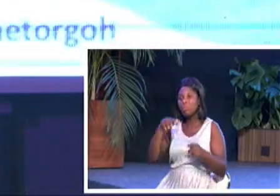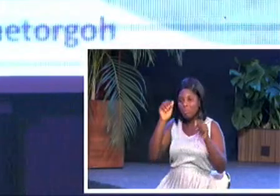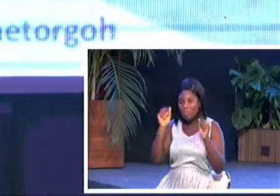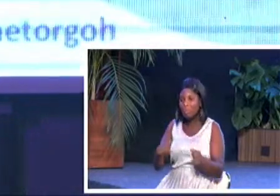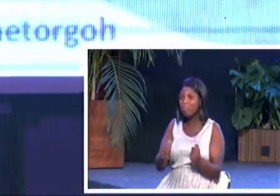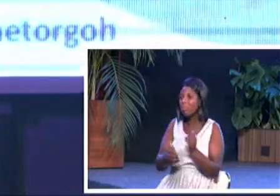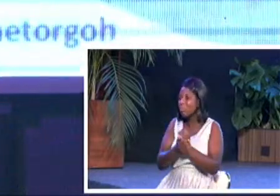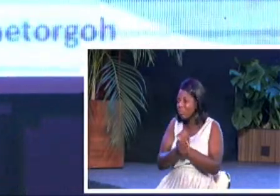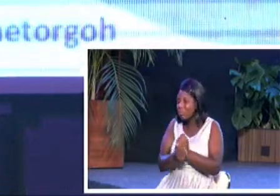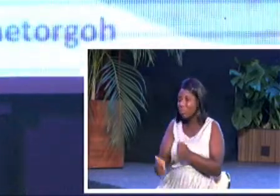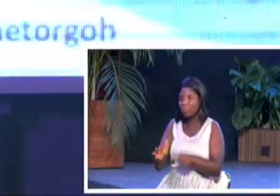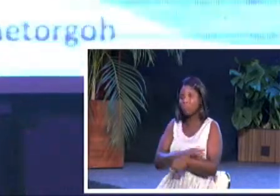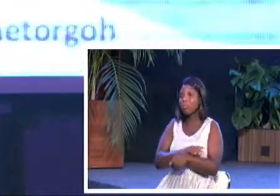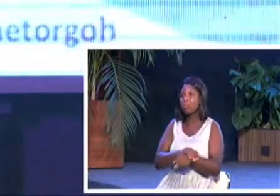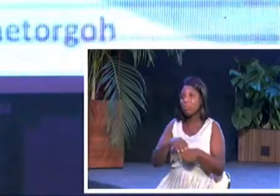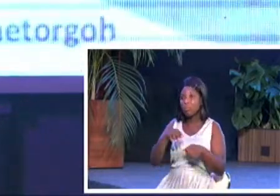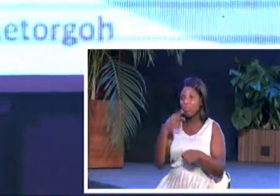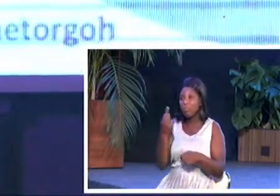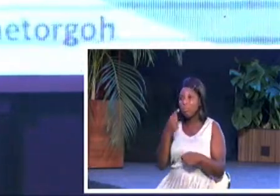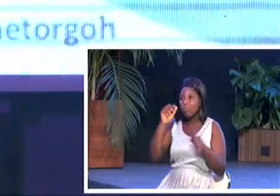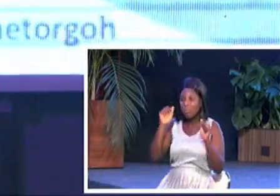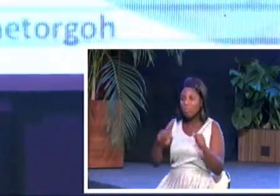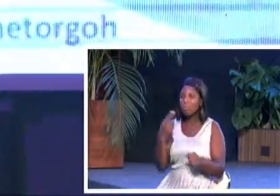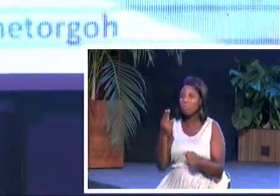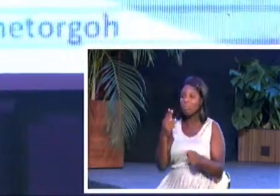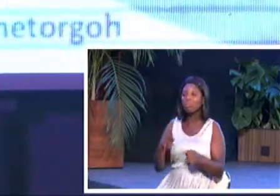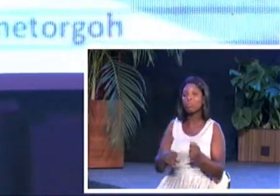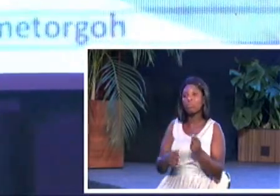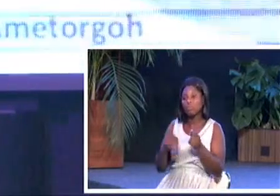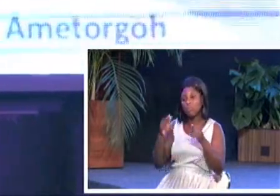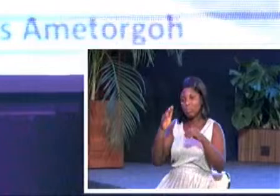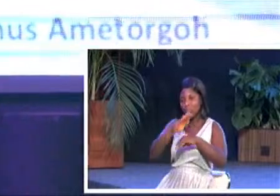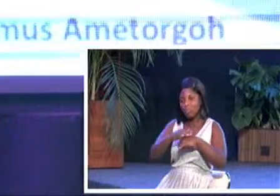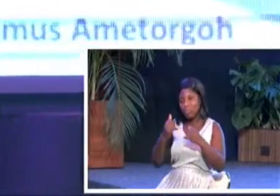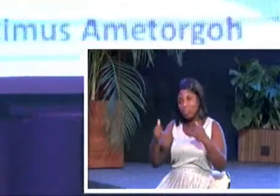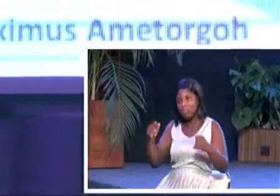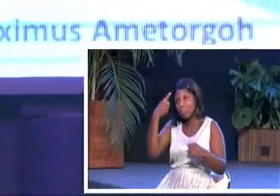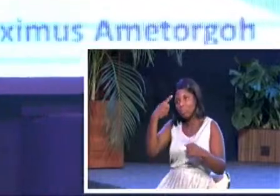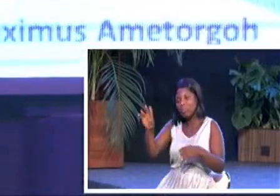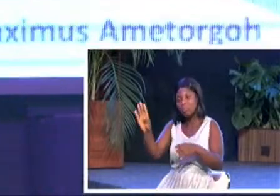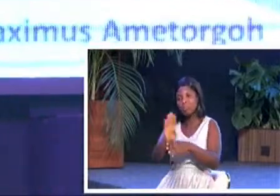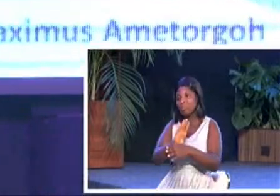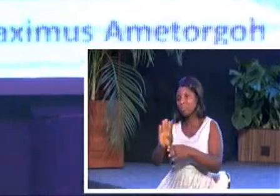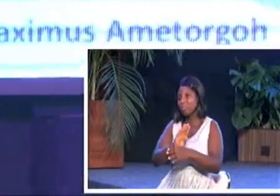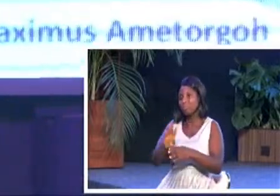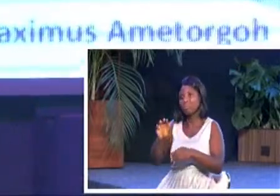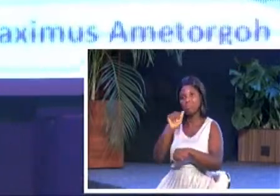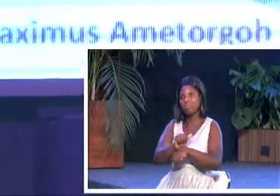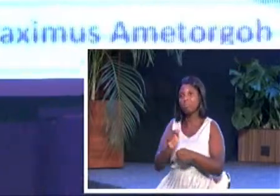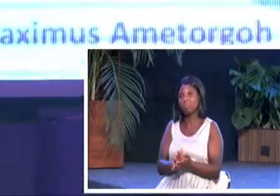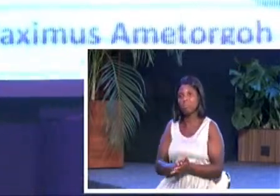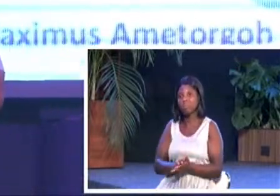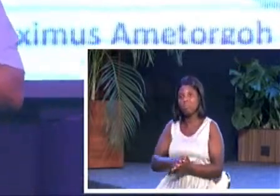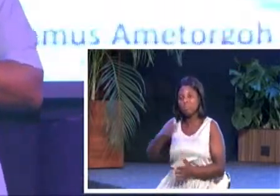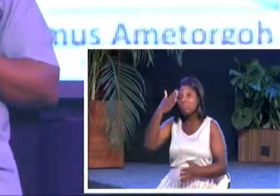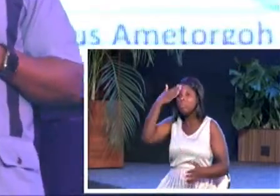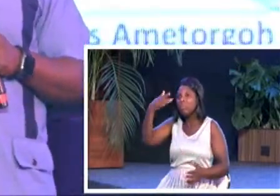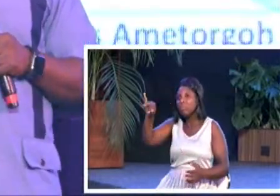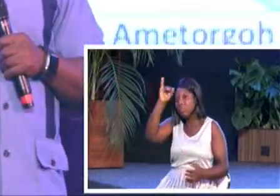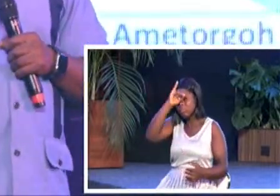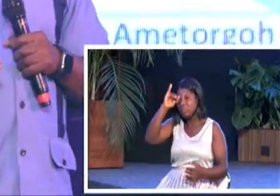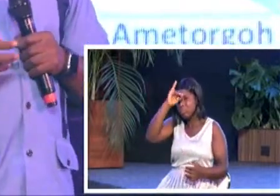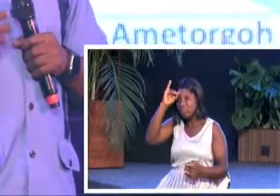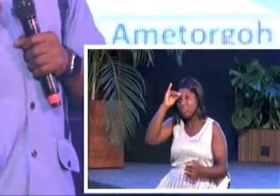So innovation managers, e-commerce managers, of course, digital communication. I have a list of them, cybersecurity